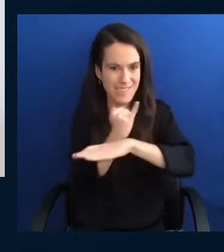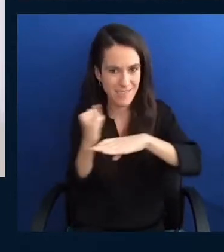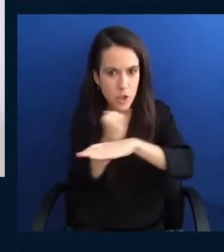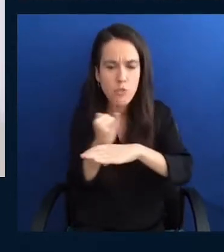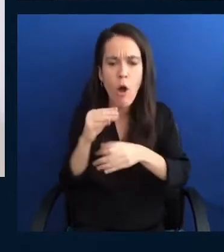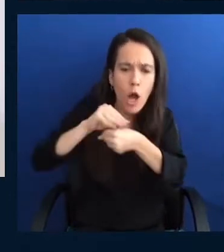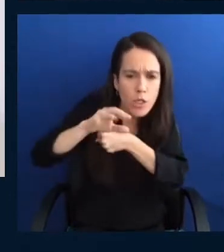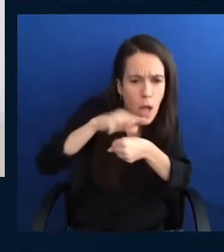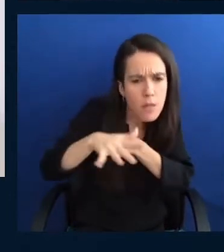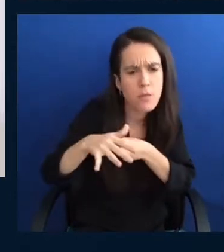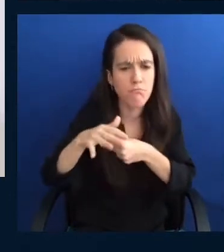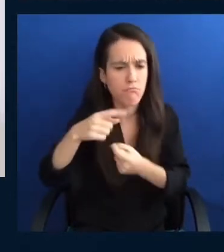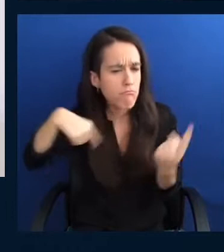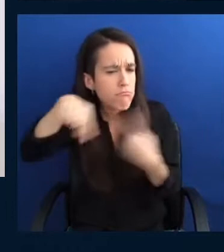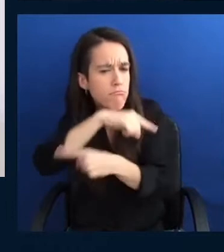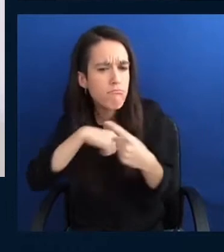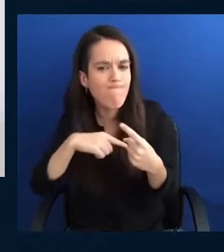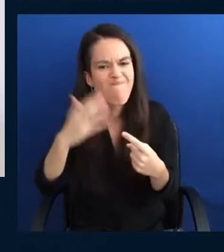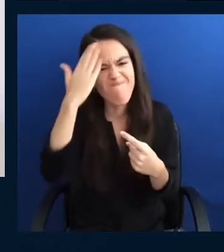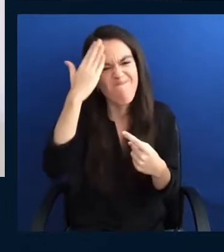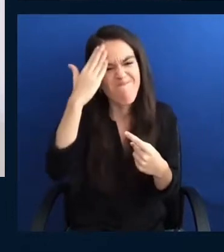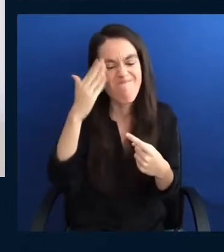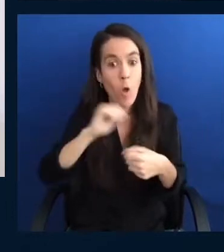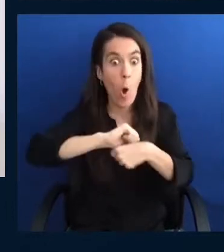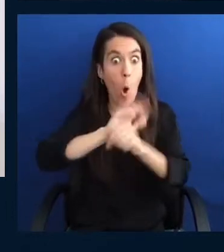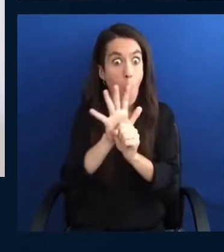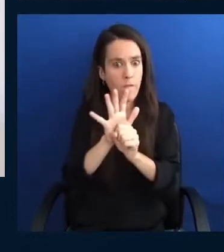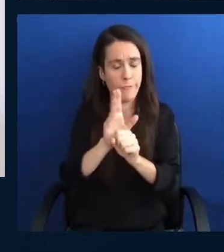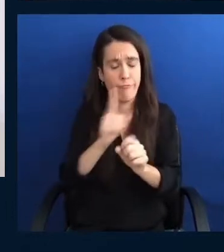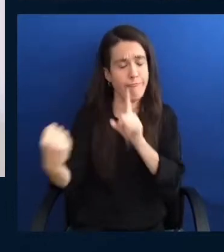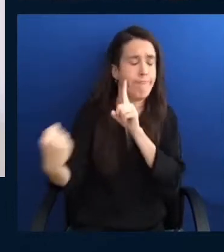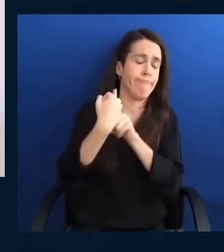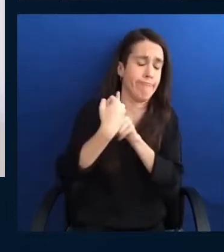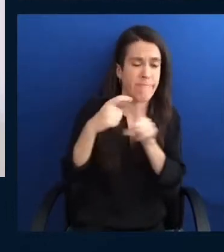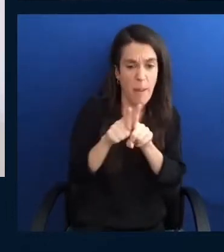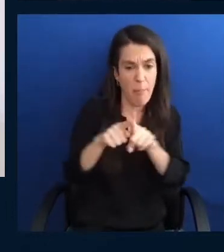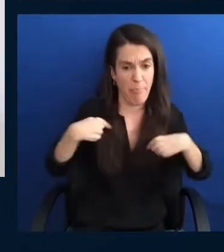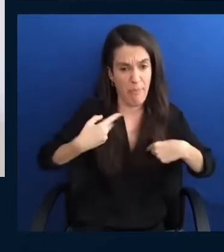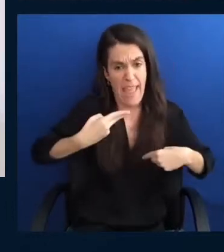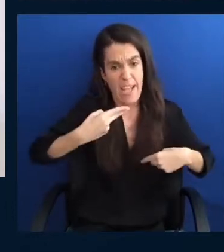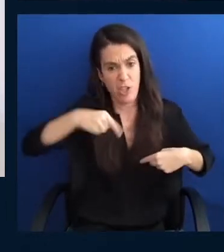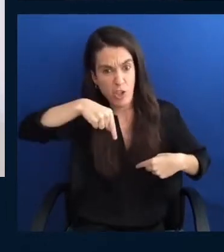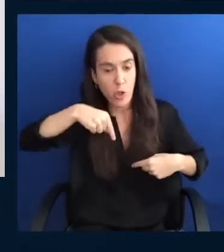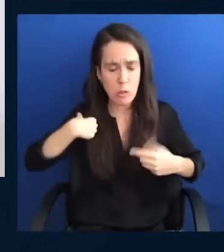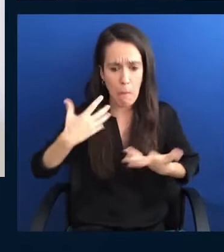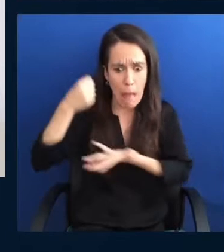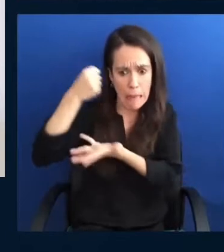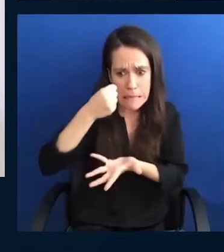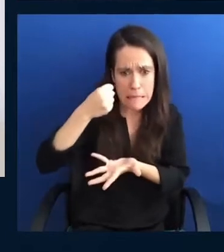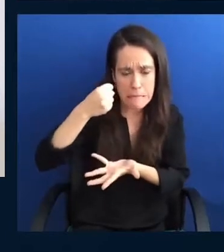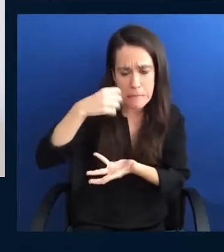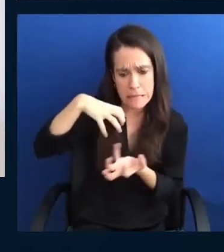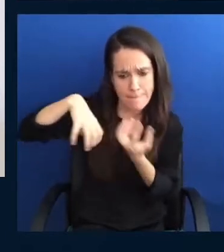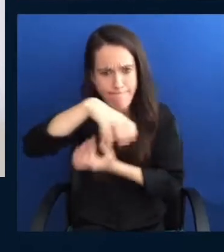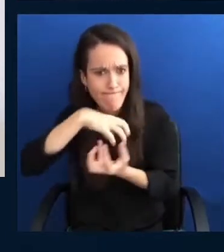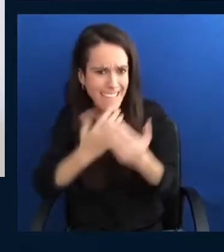stuff. As you know, COVID hit all of us, including HQ, and we adjusted our budget, and we're on par with the new